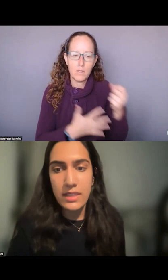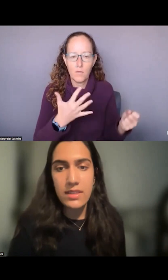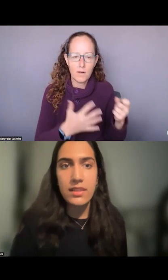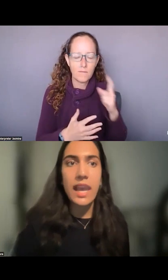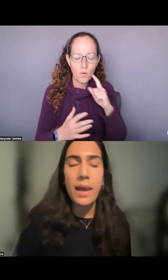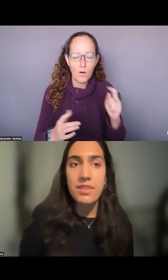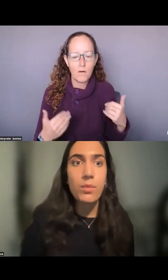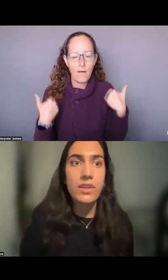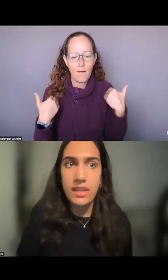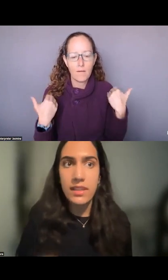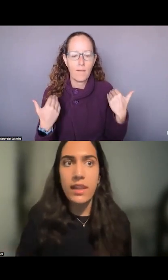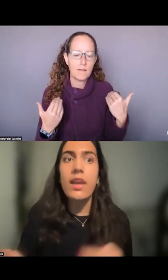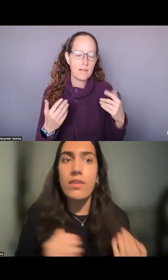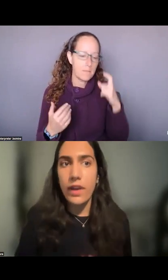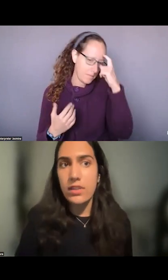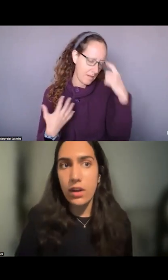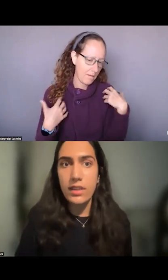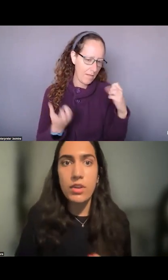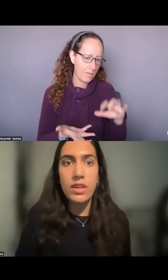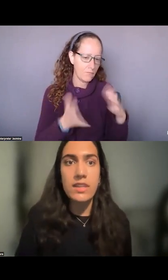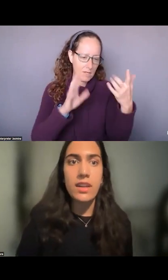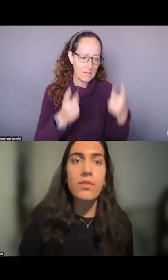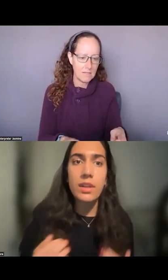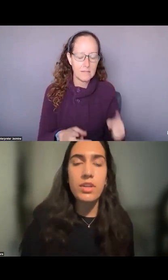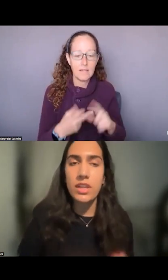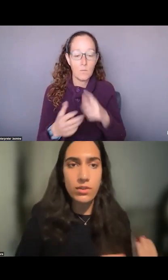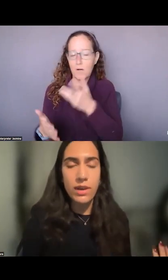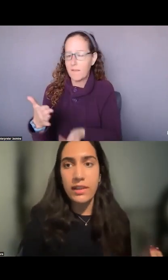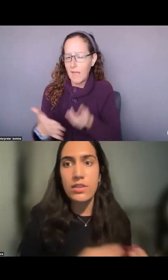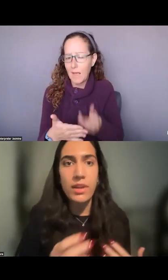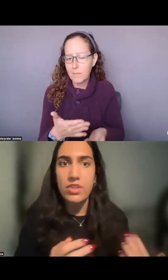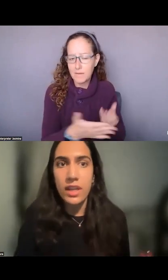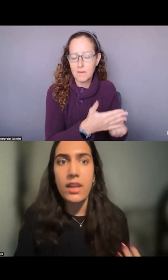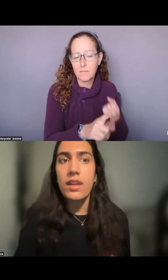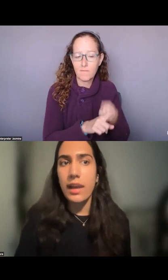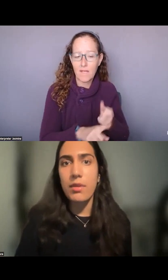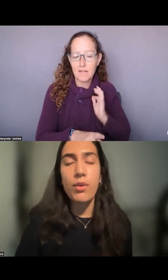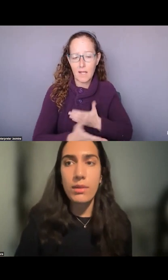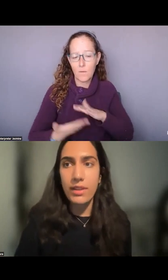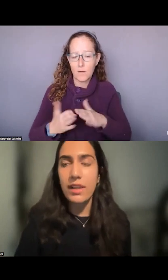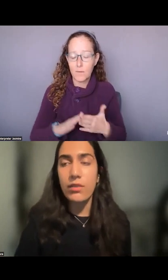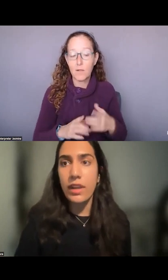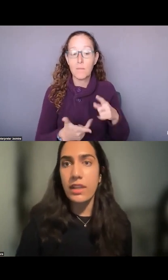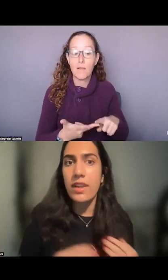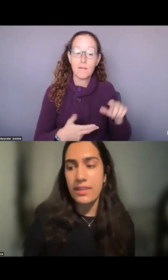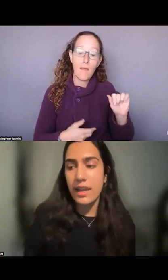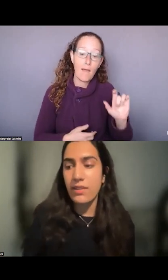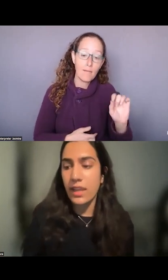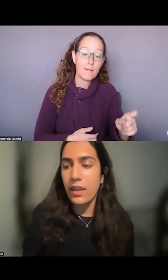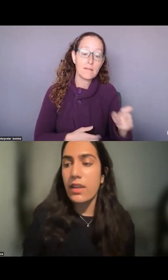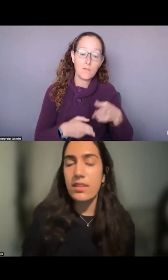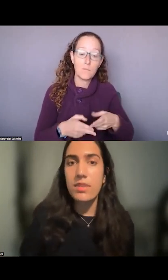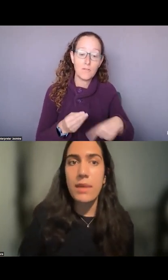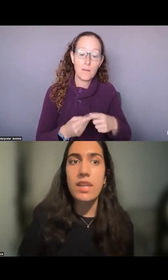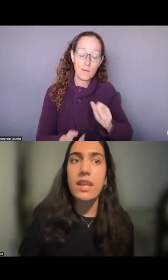health crisis and gaps that we are seeing that have affected our communities. And I really appreciate also, Alex, you mentioning that component about self-care. Even as an